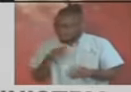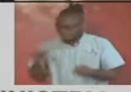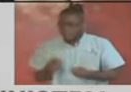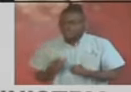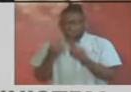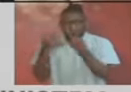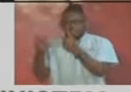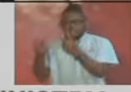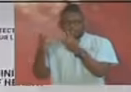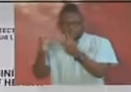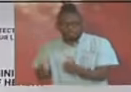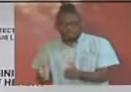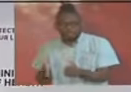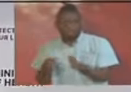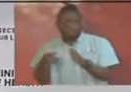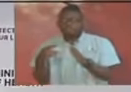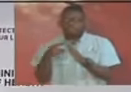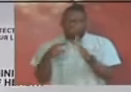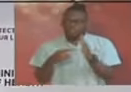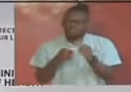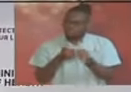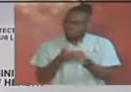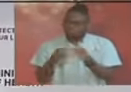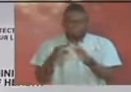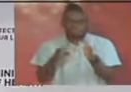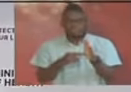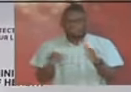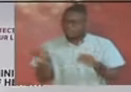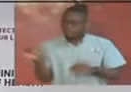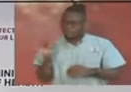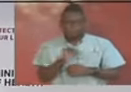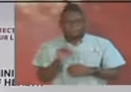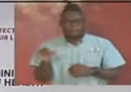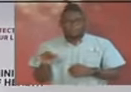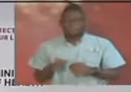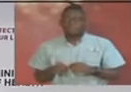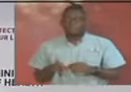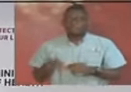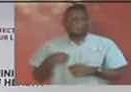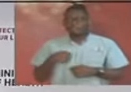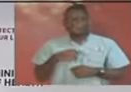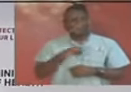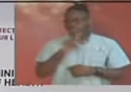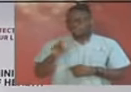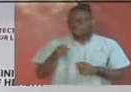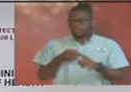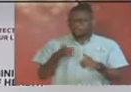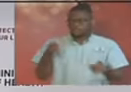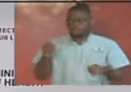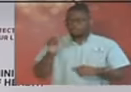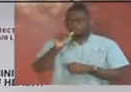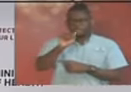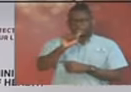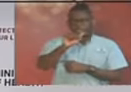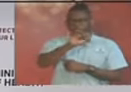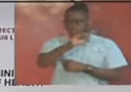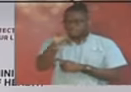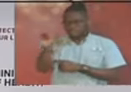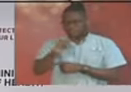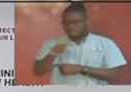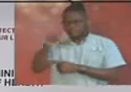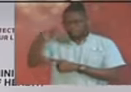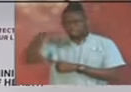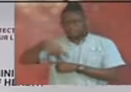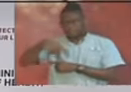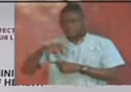the country. Thank you very much. And now questions from AZP News, please. Hi, good